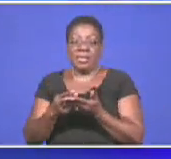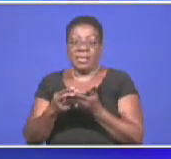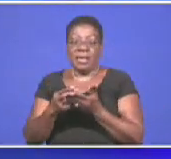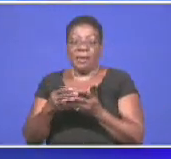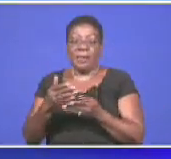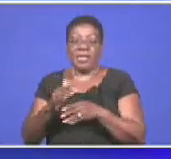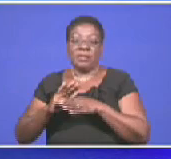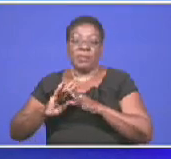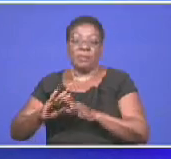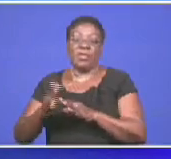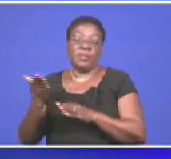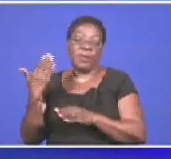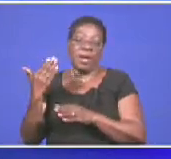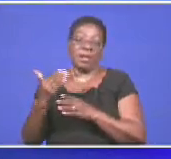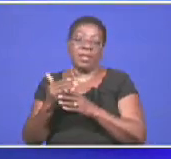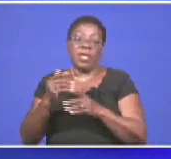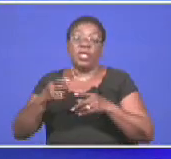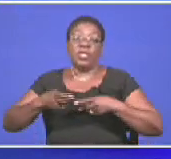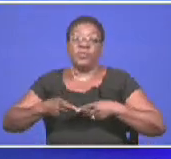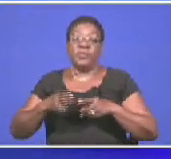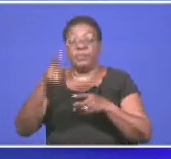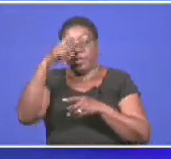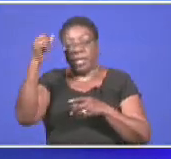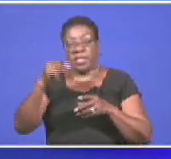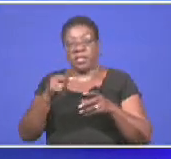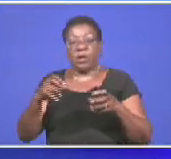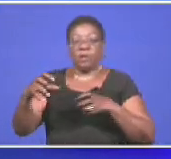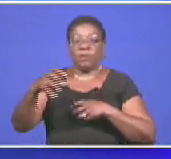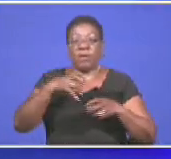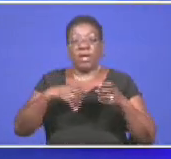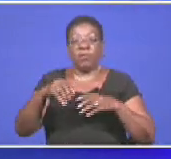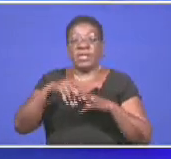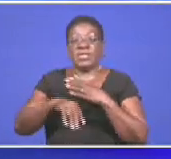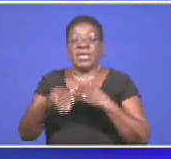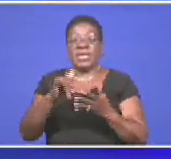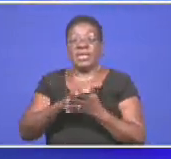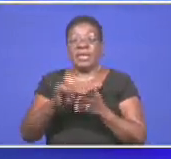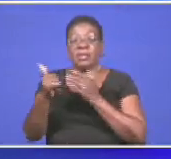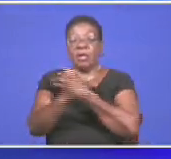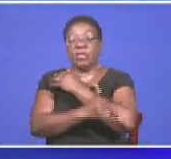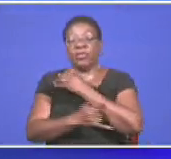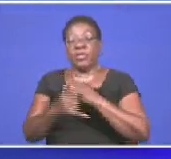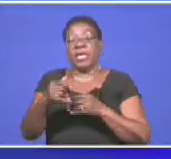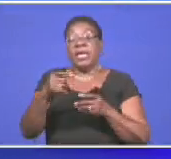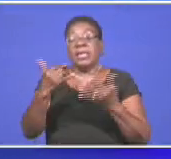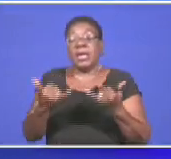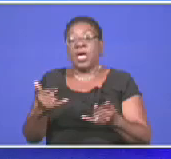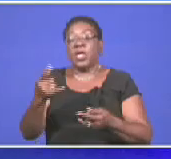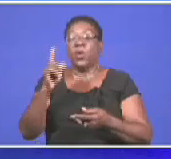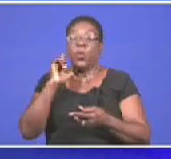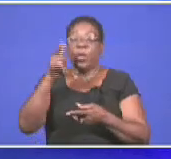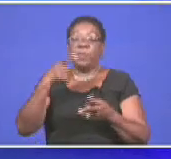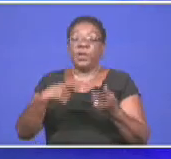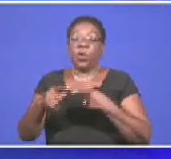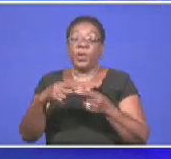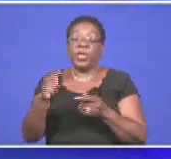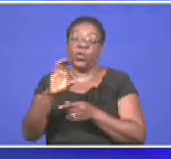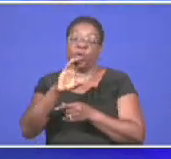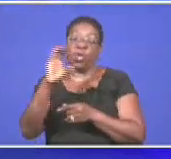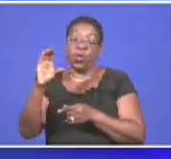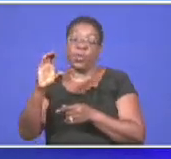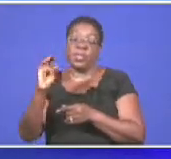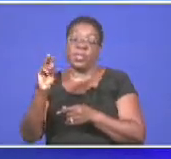be pushed back due to the unrest in that country. Cuba is now the host country, and the Bahamas will be sending a smaller team